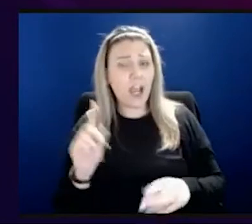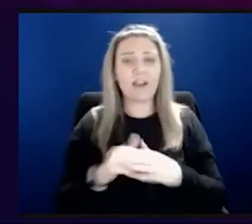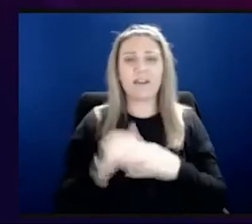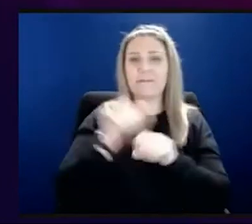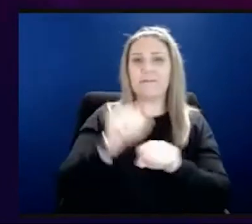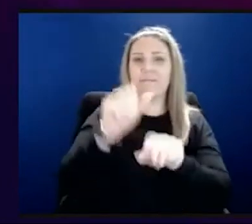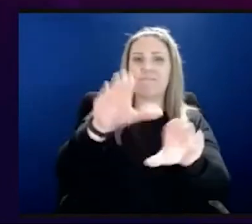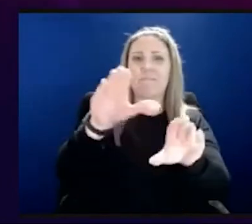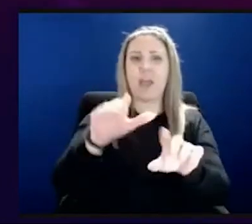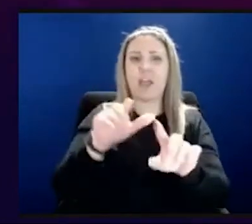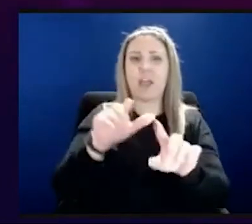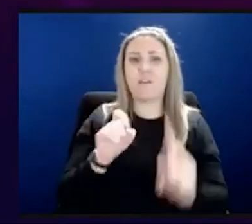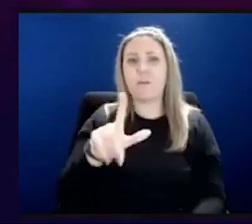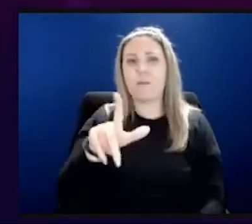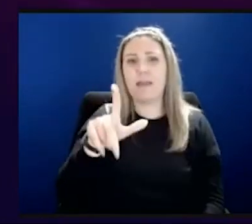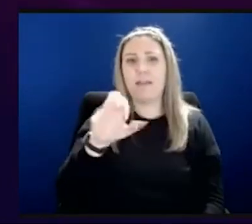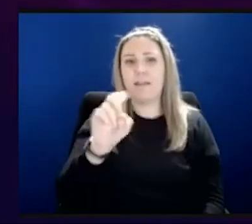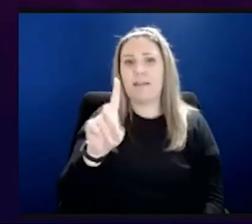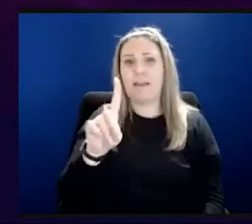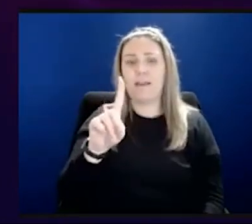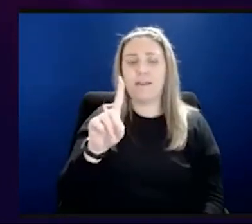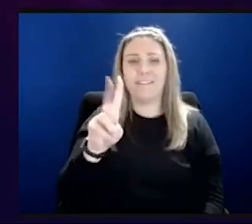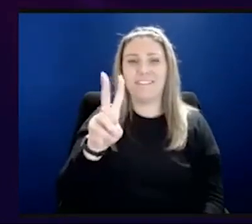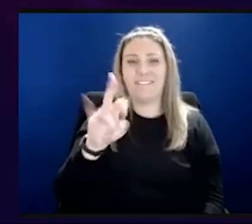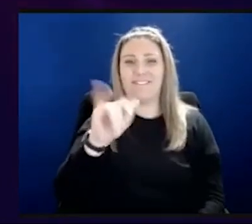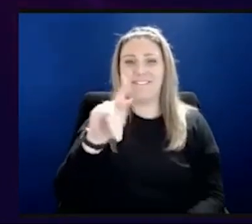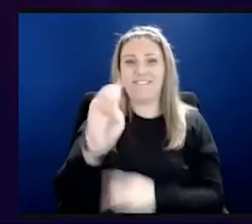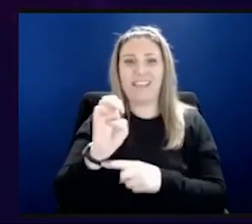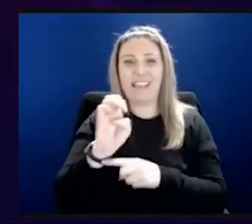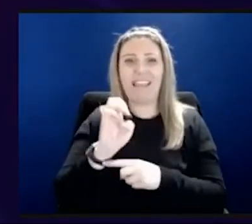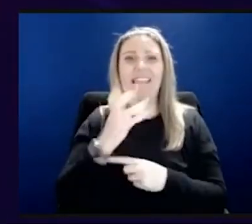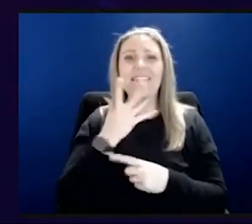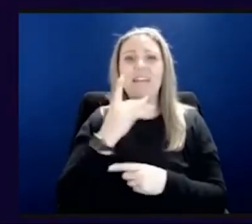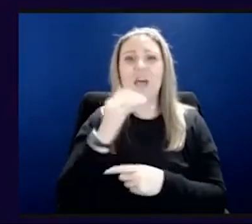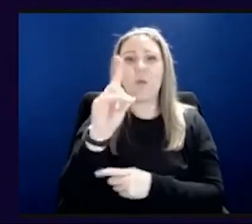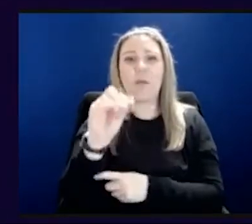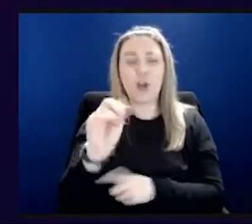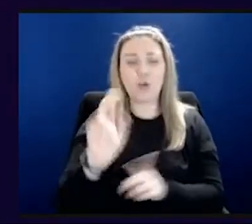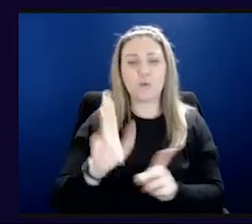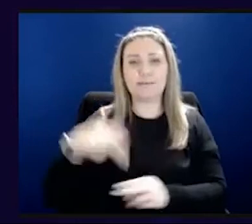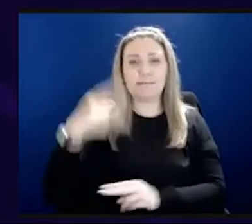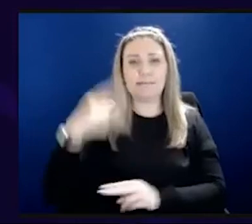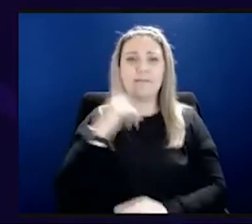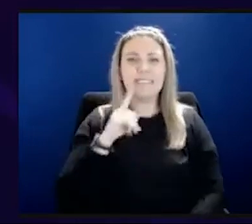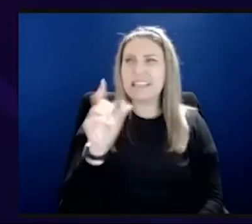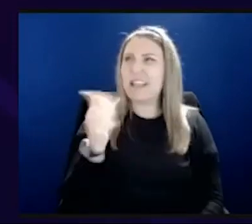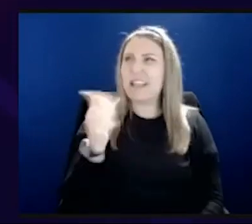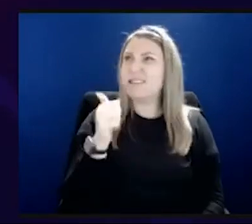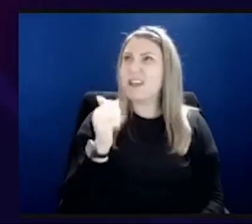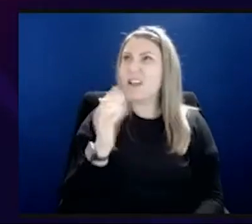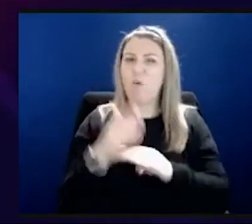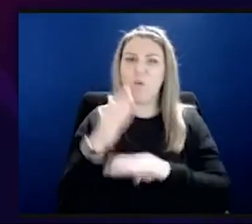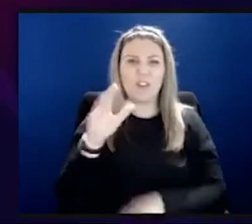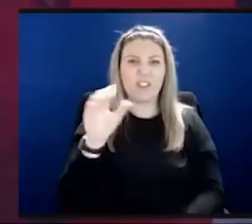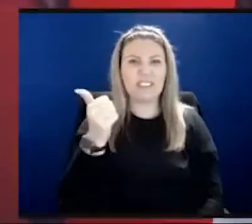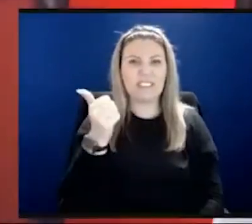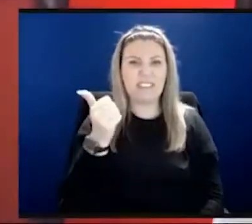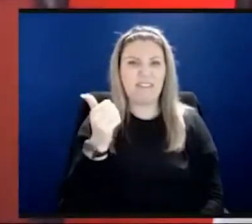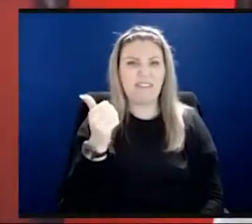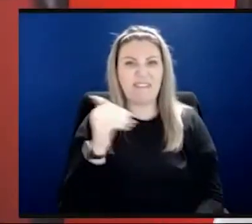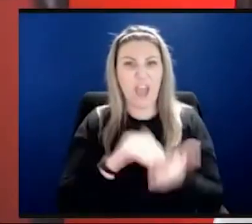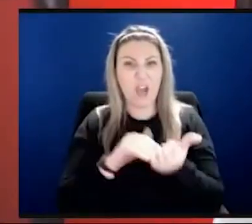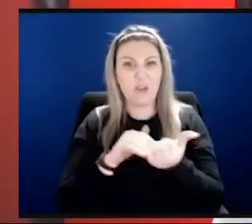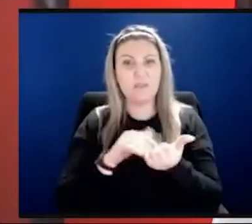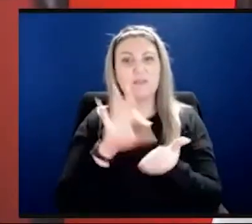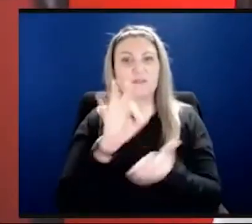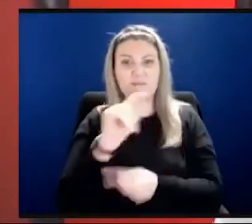Leadville, Colorado. So Leadville's the highest incorporated town in the country. It sits at 10,000, a little over 10,000 feet. So it's between 10